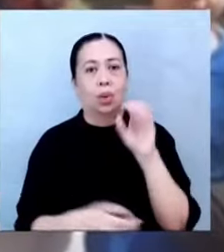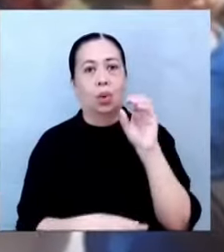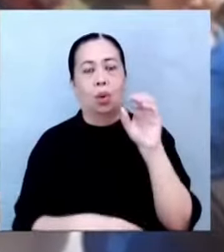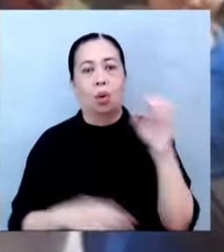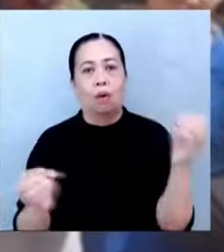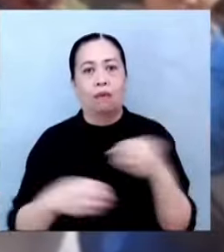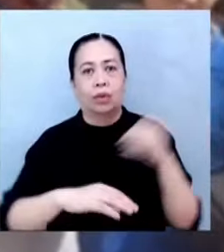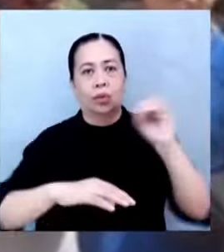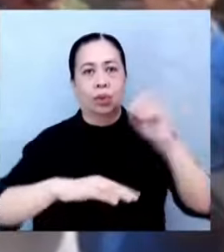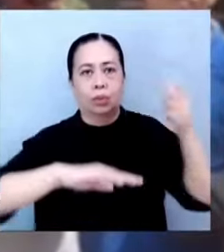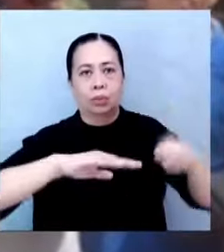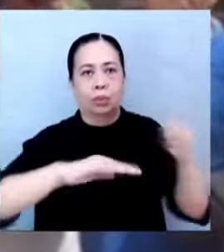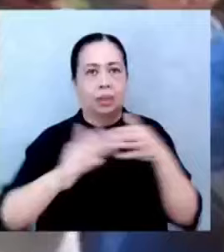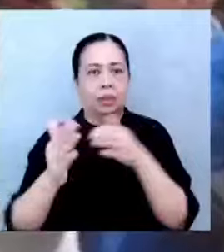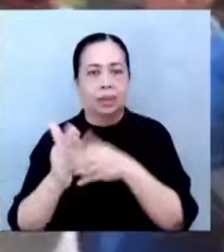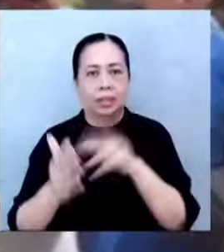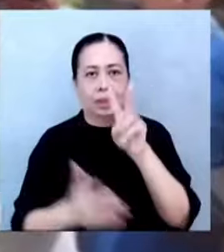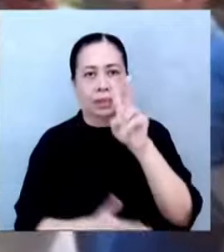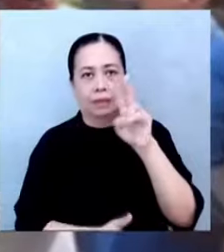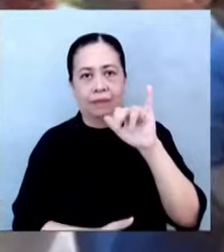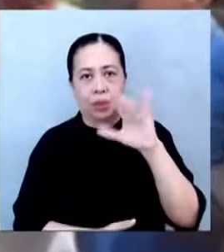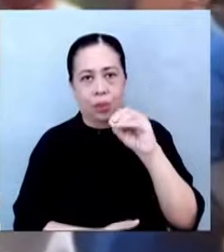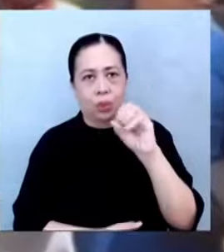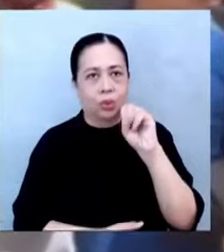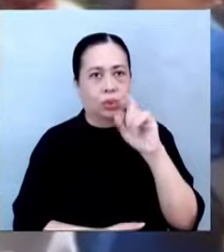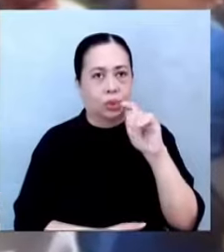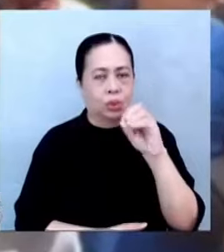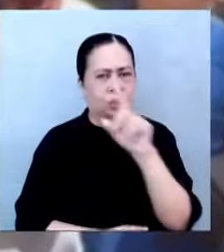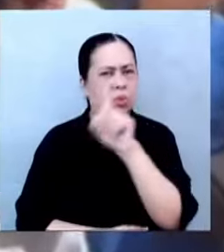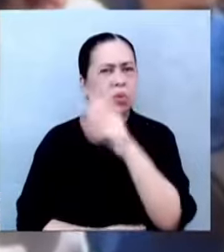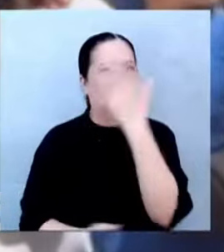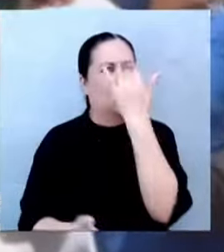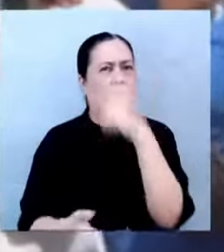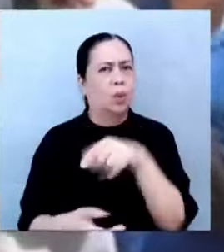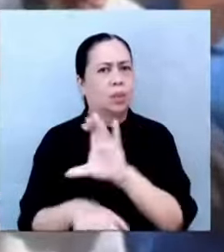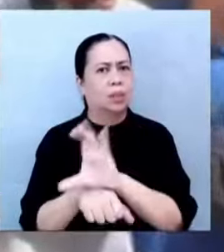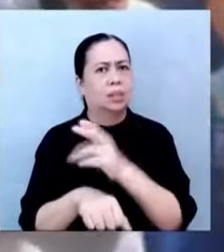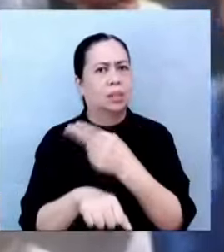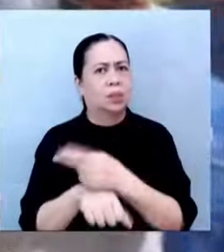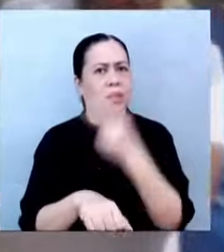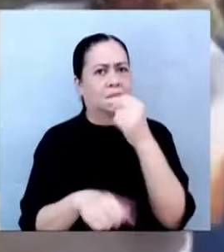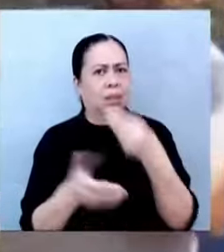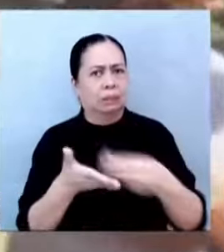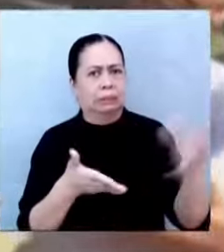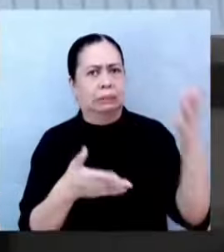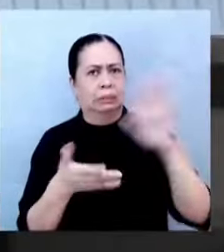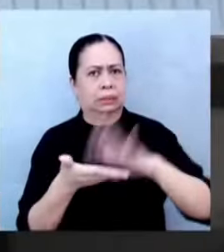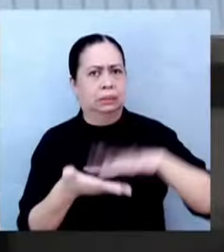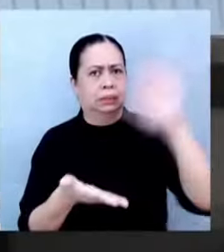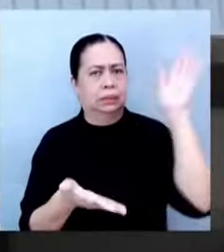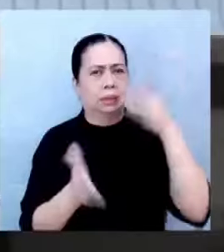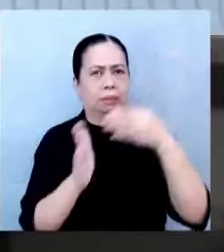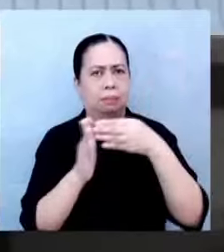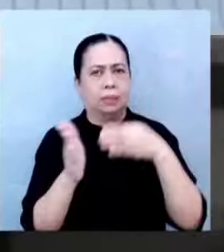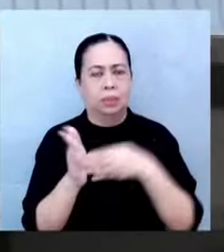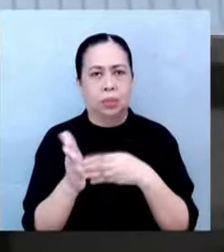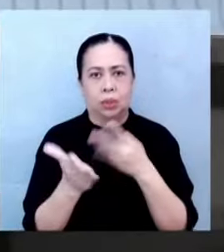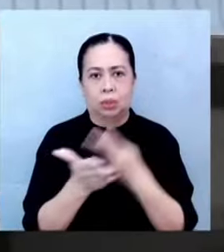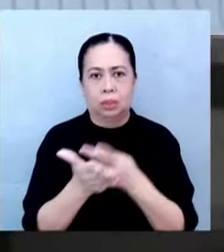against Soto and his administration, questioning why the city has to spend about billion